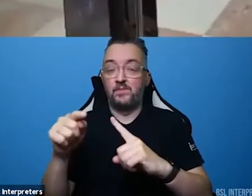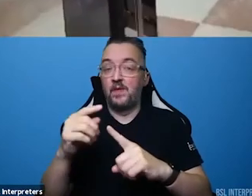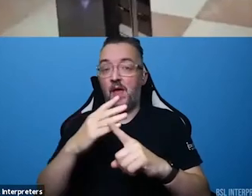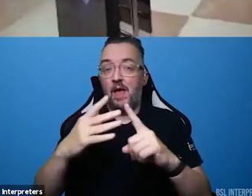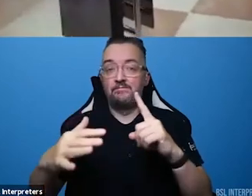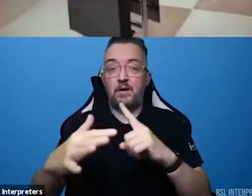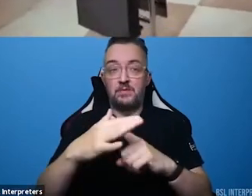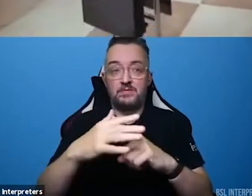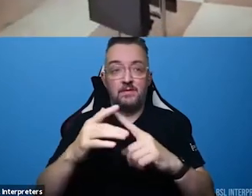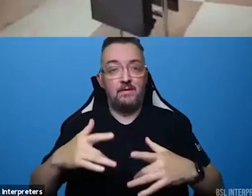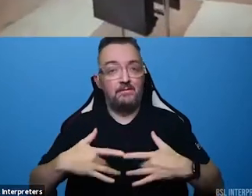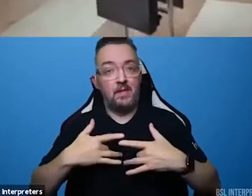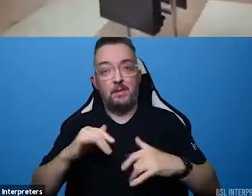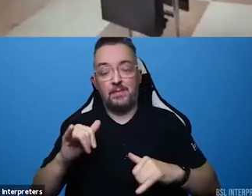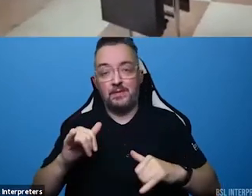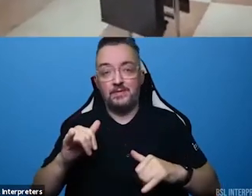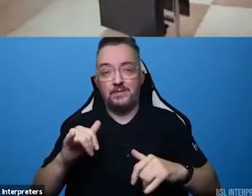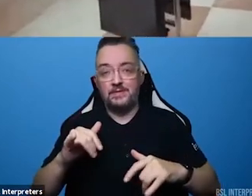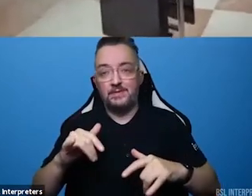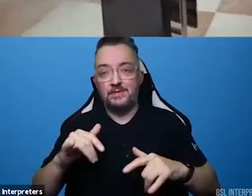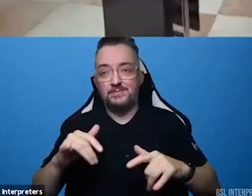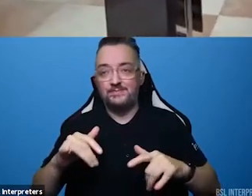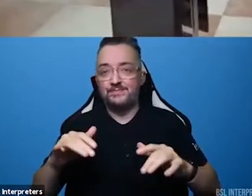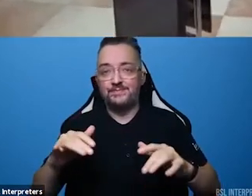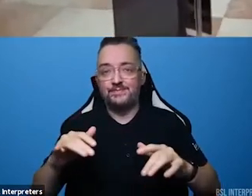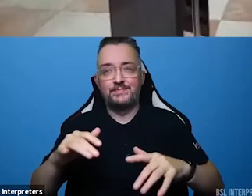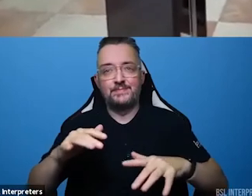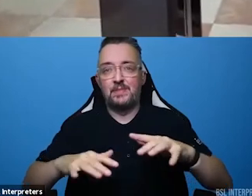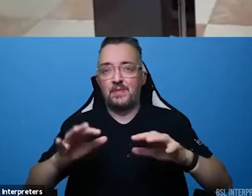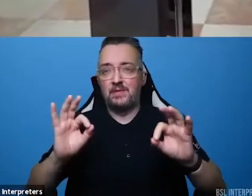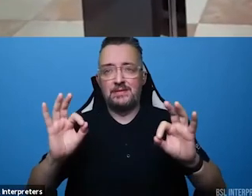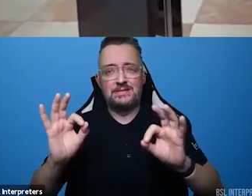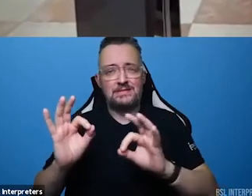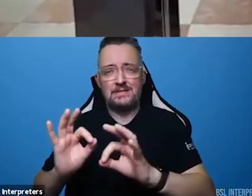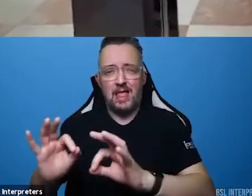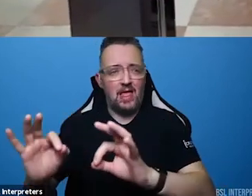equivalent of the nothingness, the nothingness at its finest.